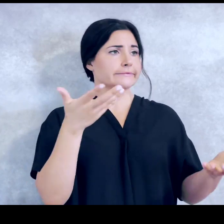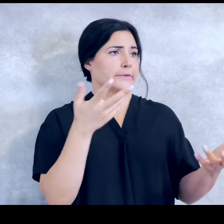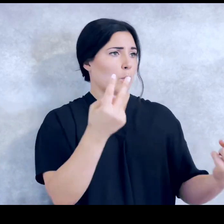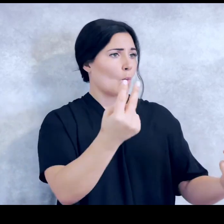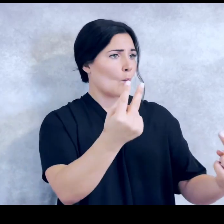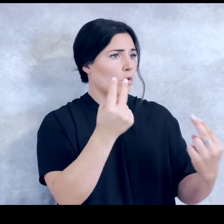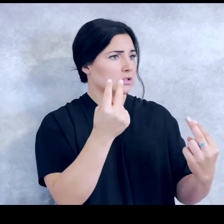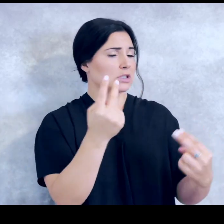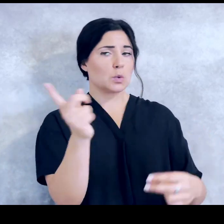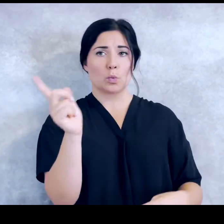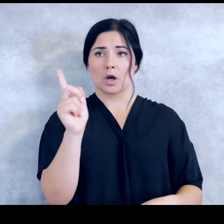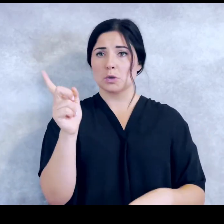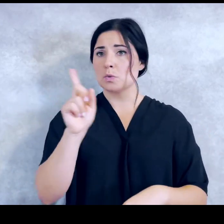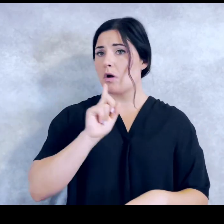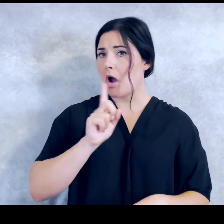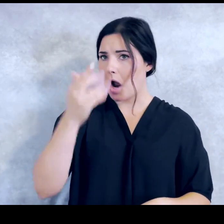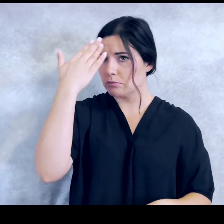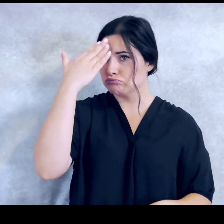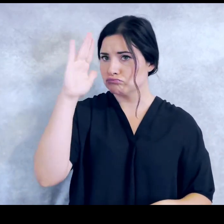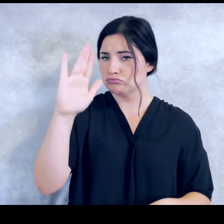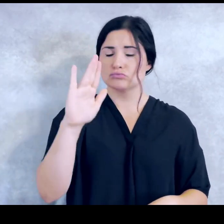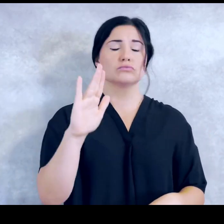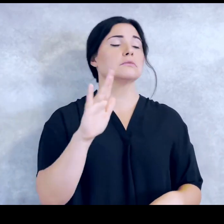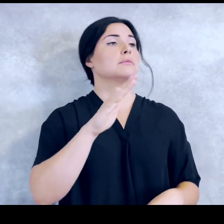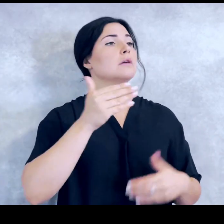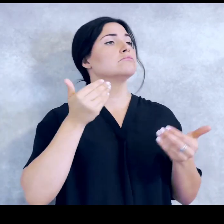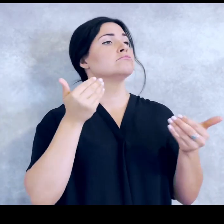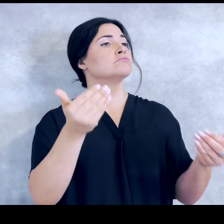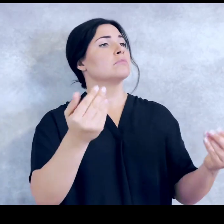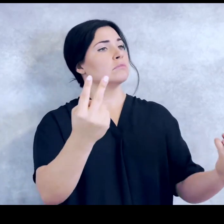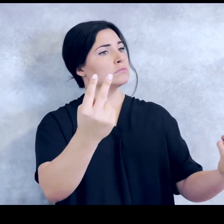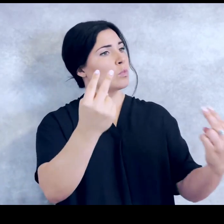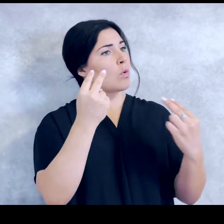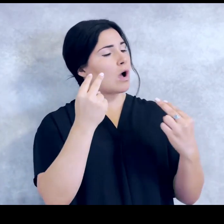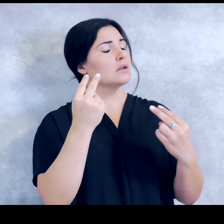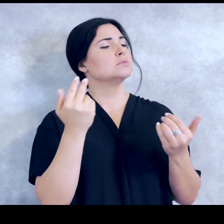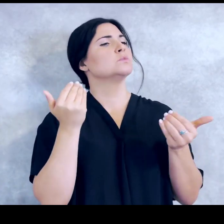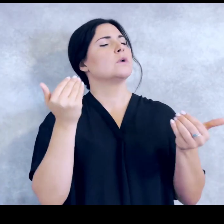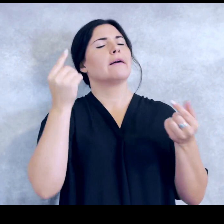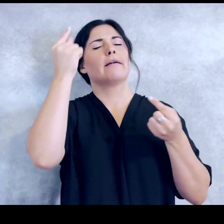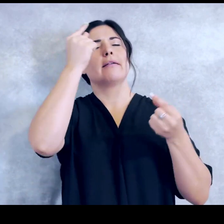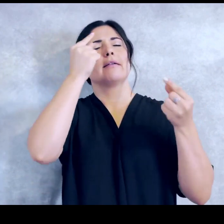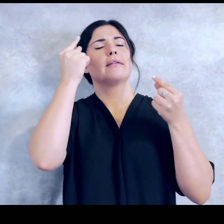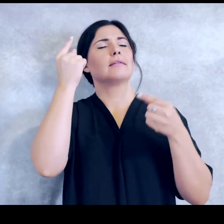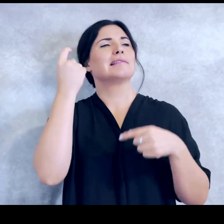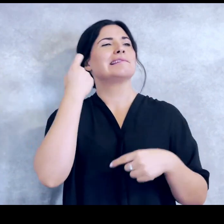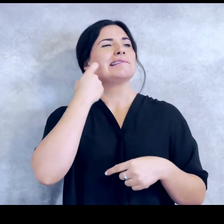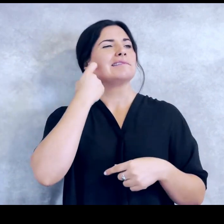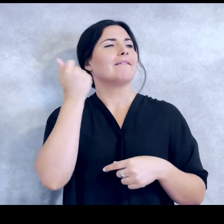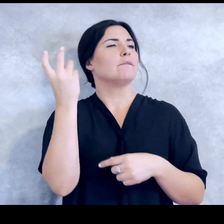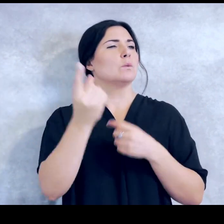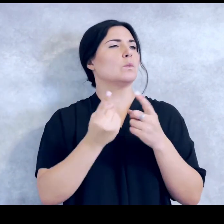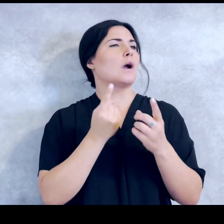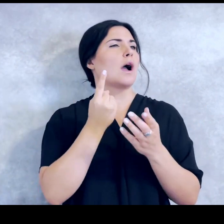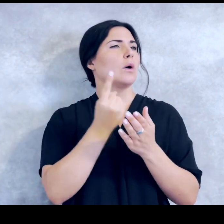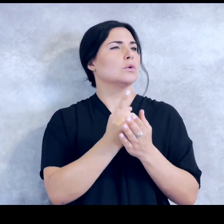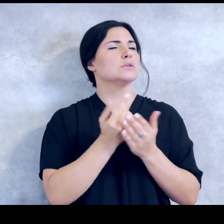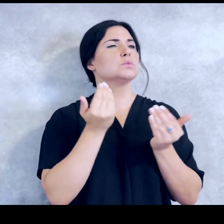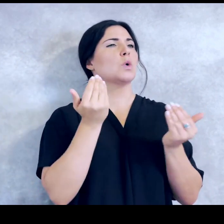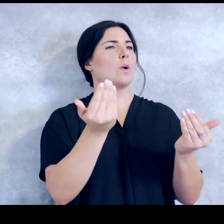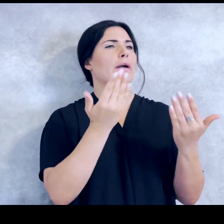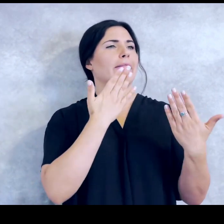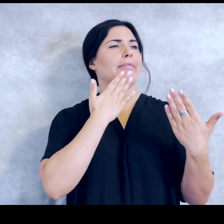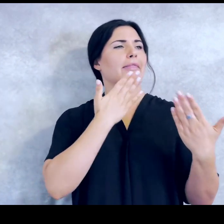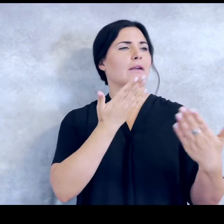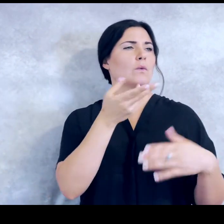and wherever and whenever he may be, or whomever he may be, to contemplate for a moment the events of the past few hours and to give